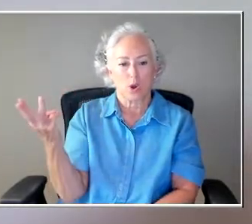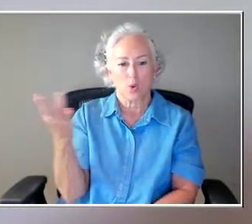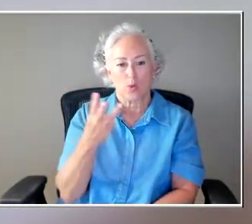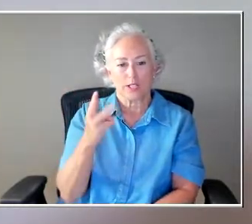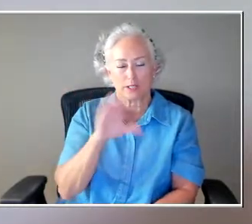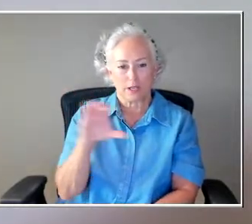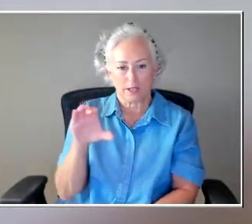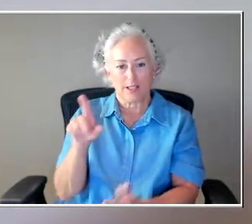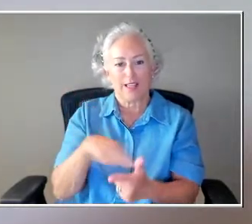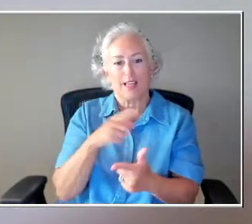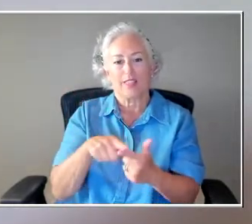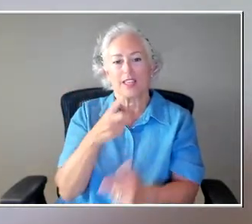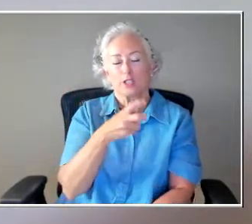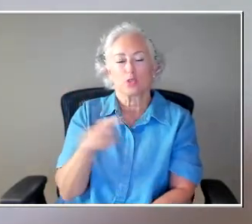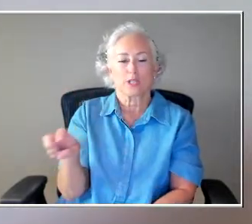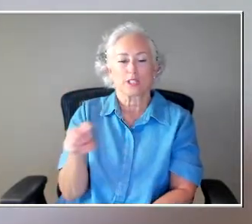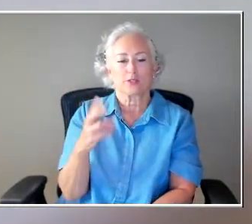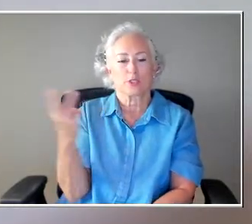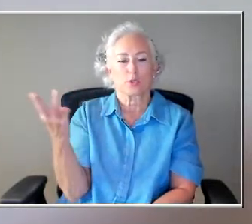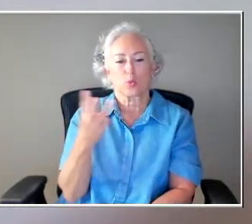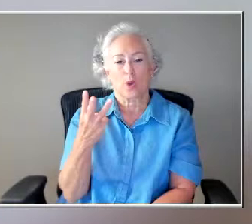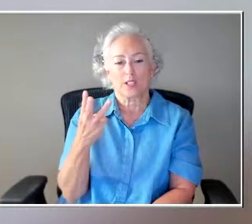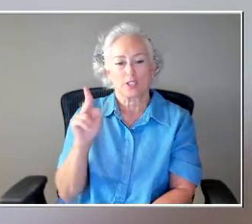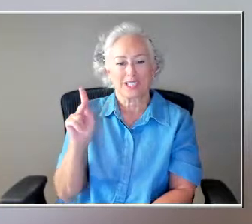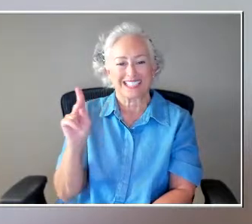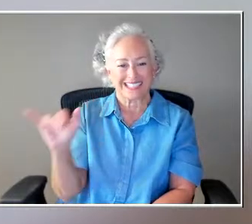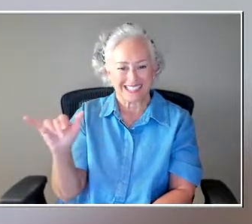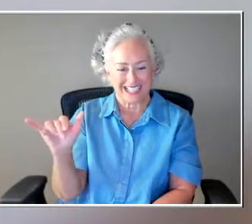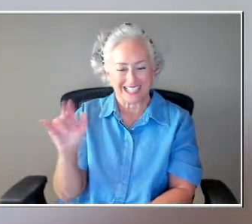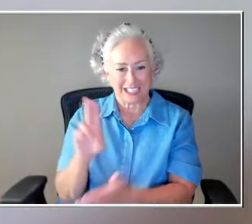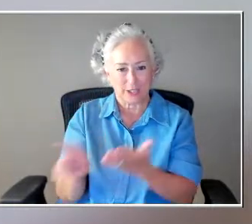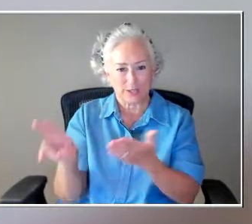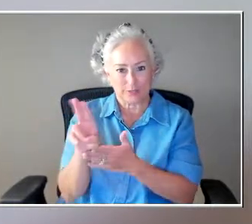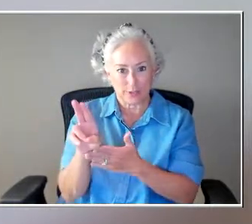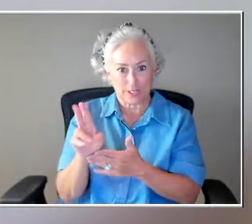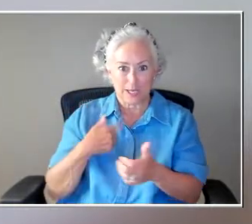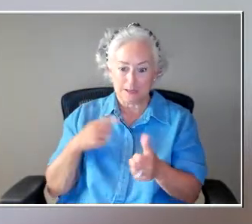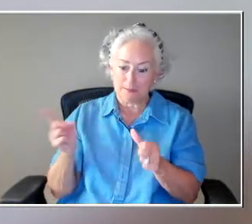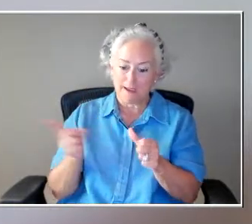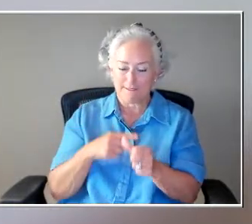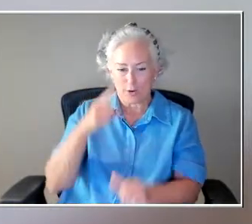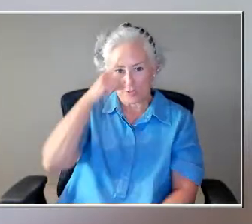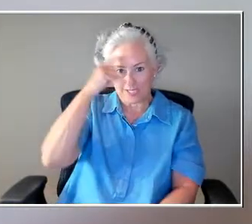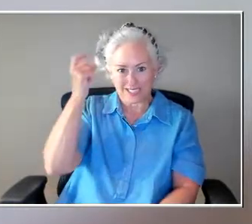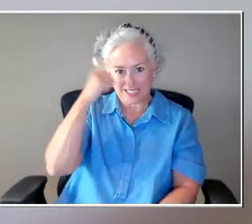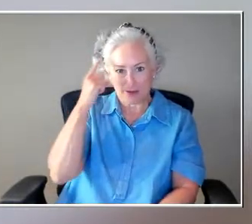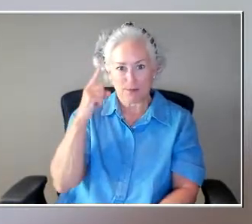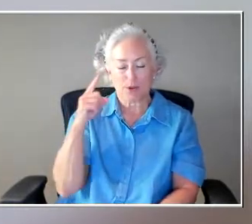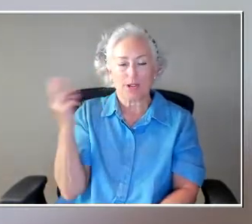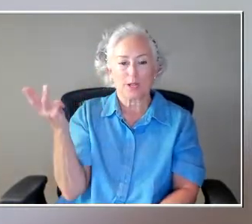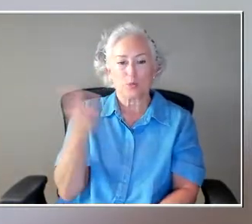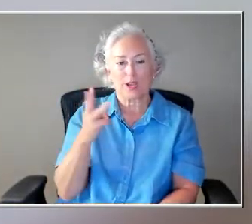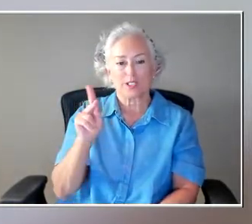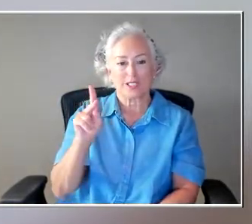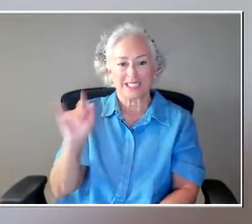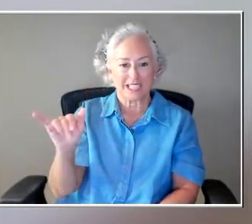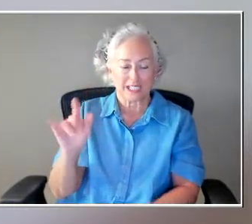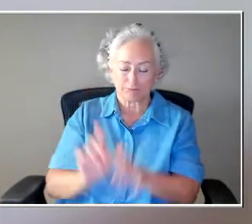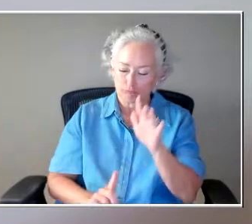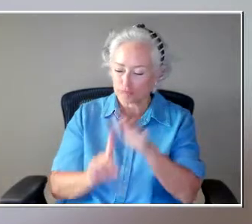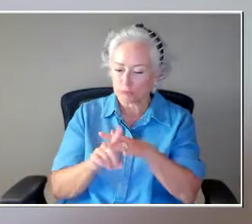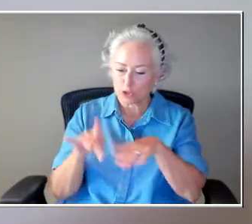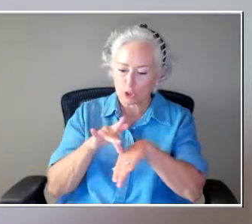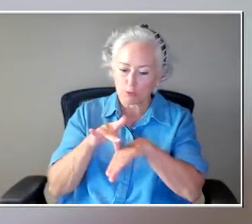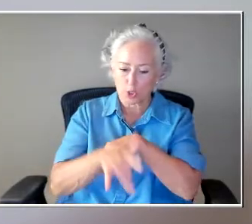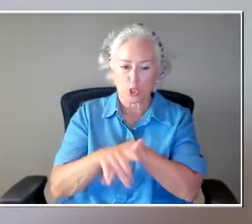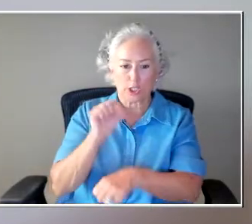Kentucky University. My first summer at Western Kentucky University, I showed up early to work out with our strength